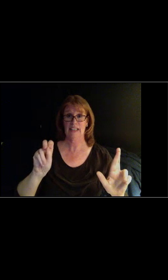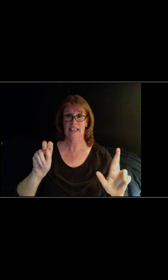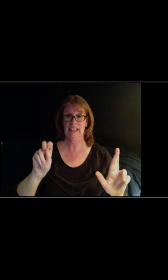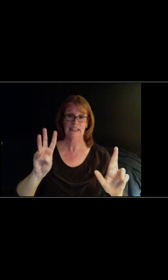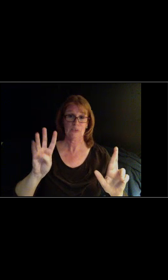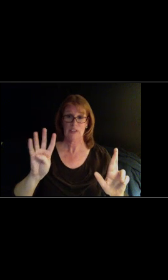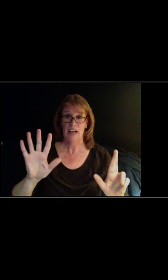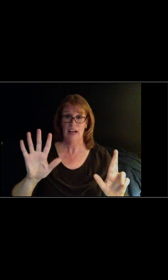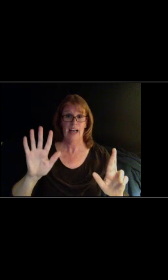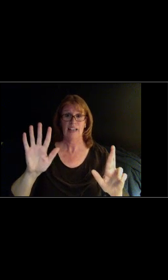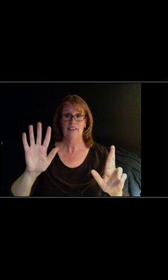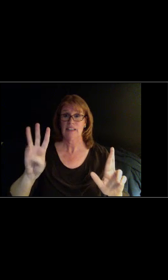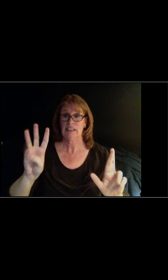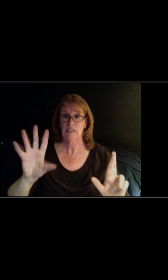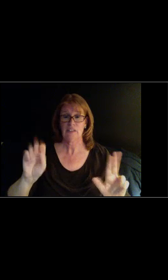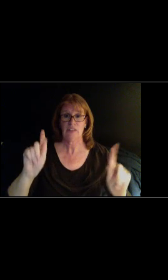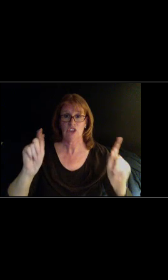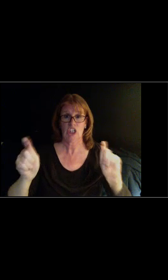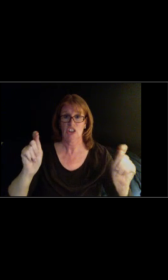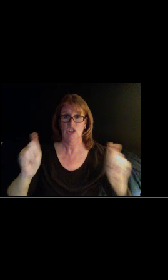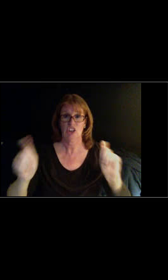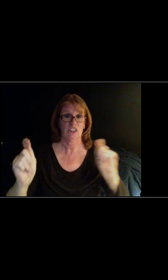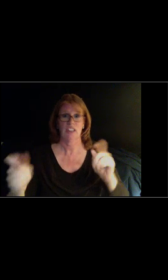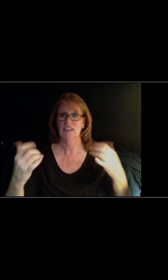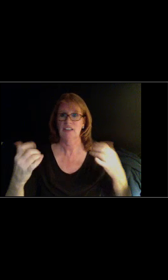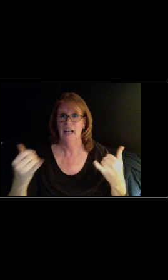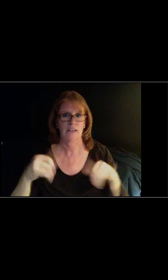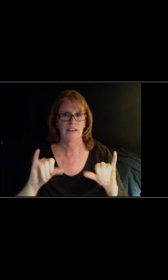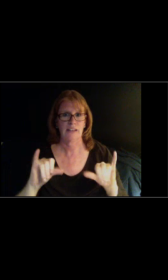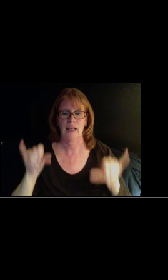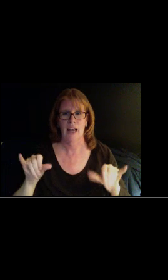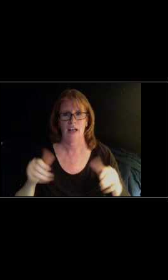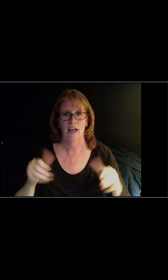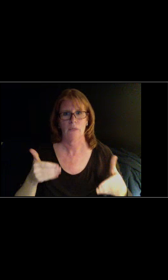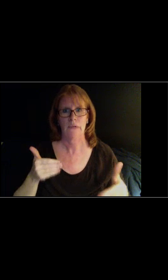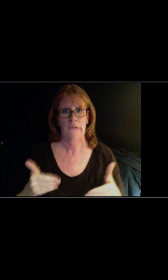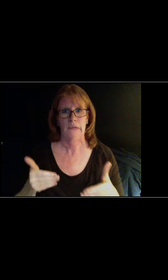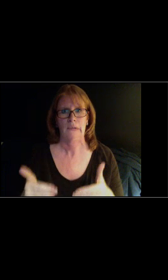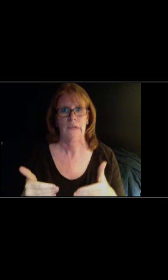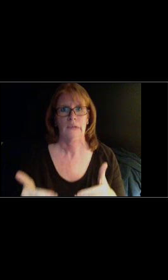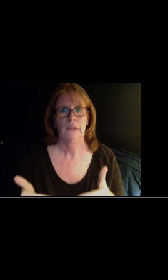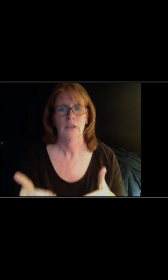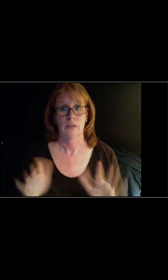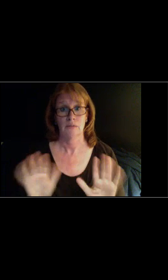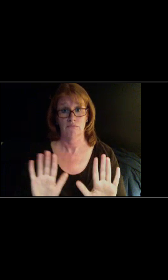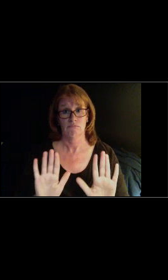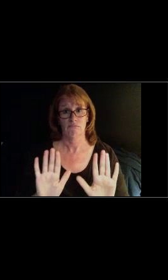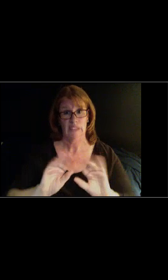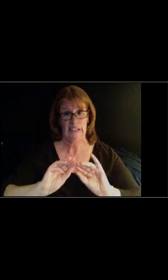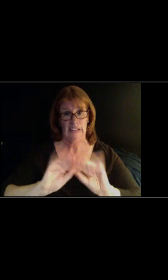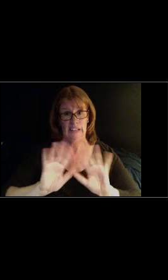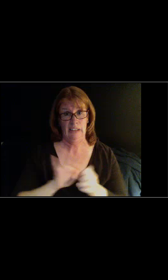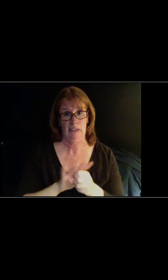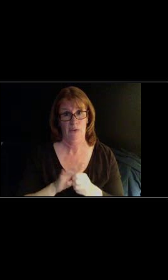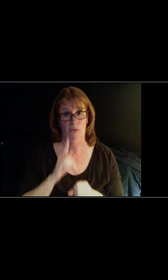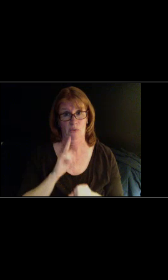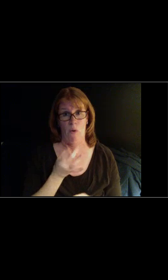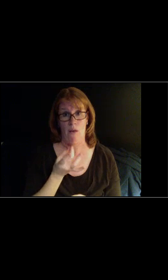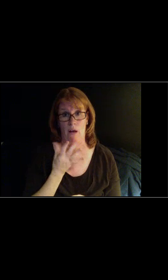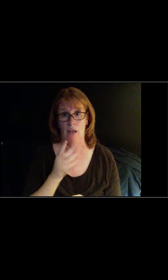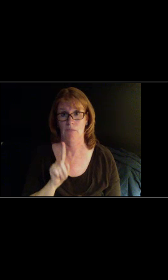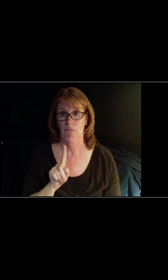bit. So we started, 6:30, 6:45, and the light has changed quite a bit since then. So